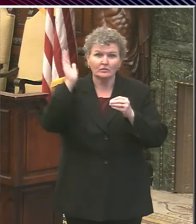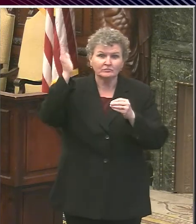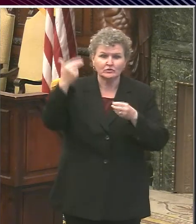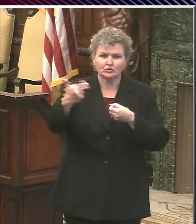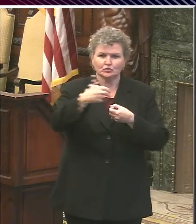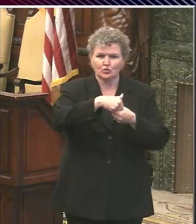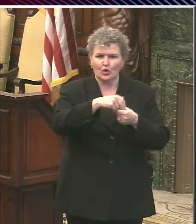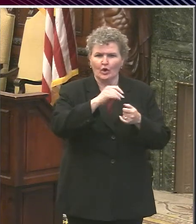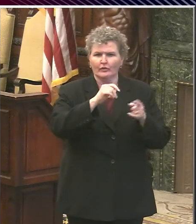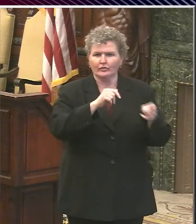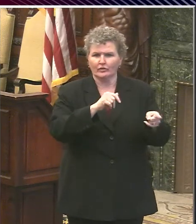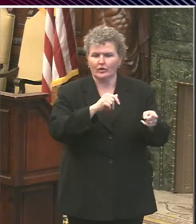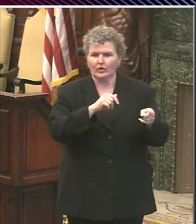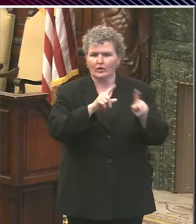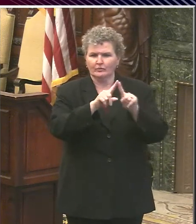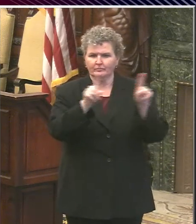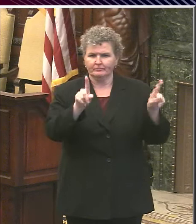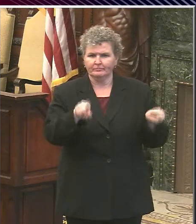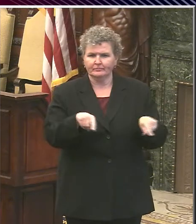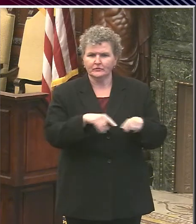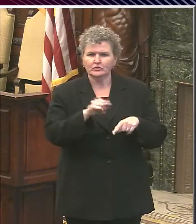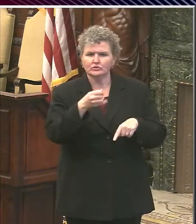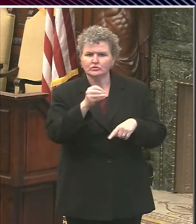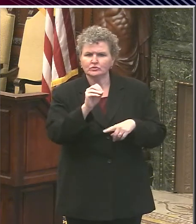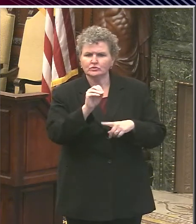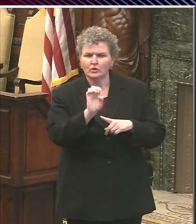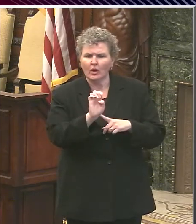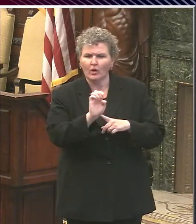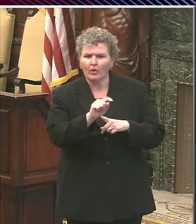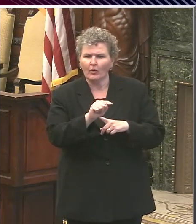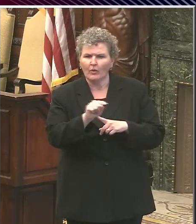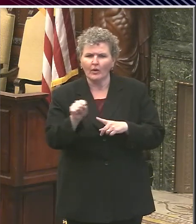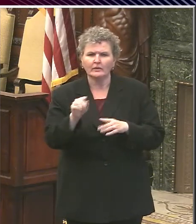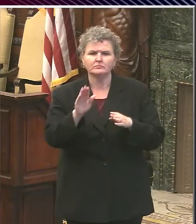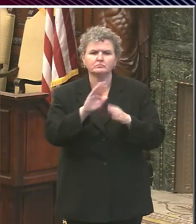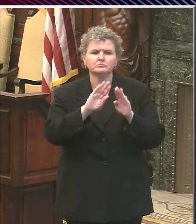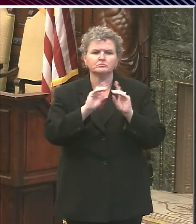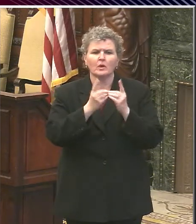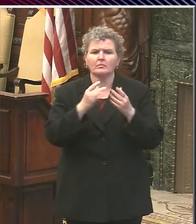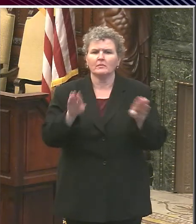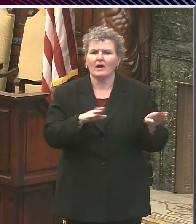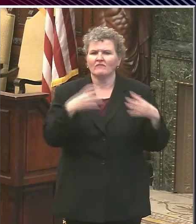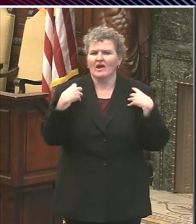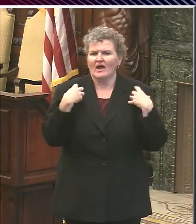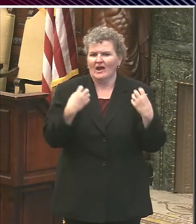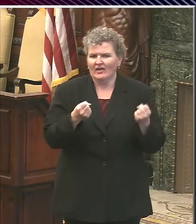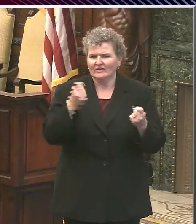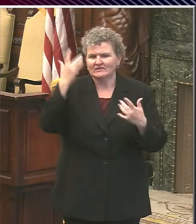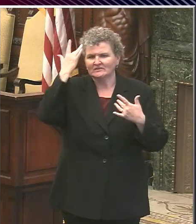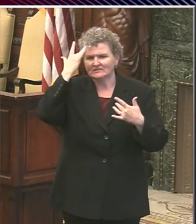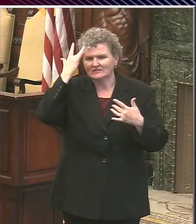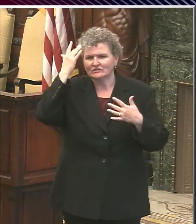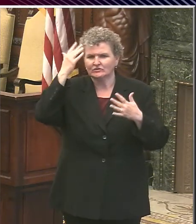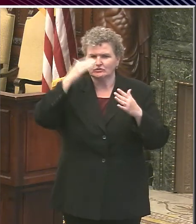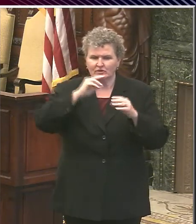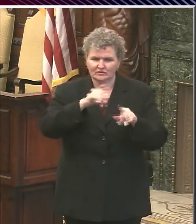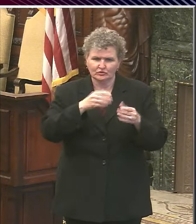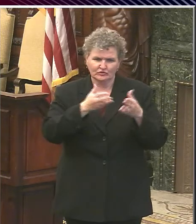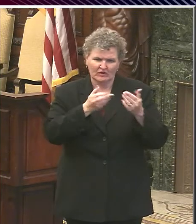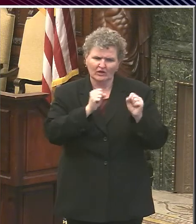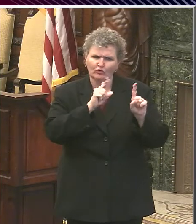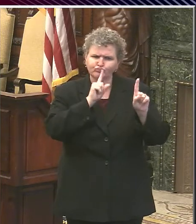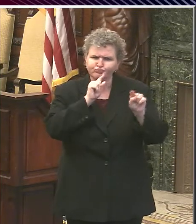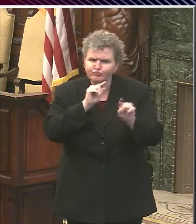Dr. Jill Bowen, Deputy Commissioner with the Department of Behavioral Health and Intellectual Disability Services, who can answer any questions about